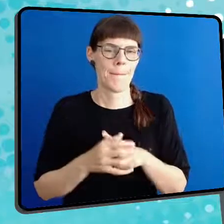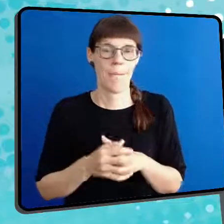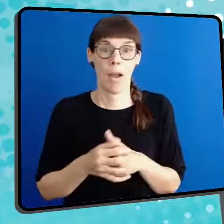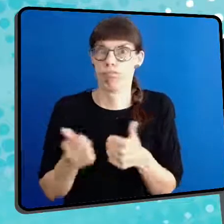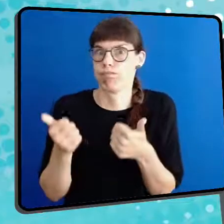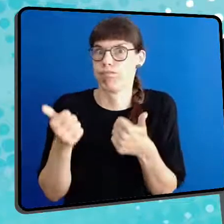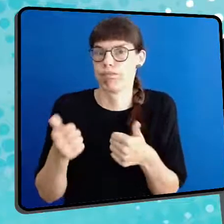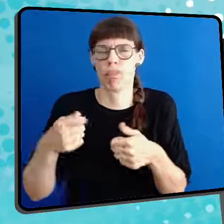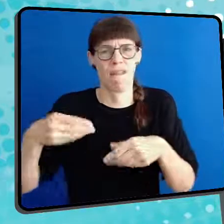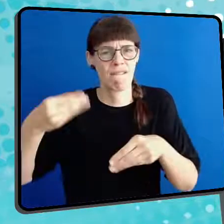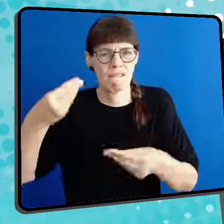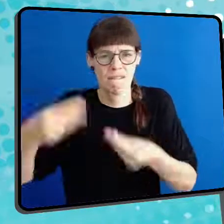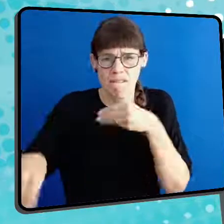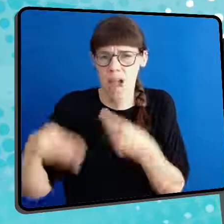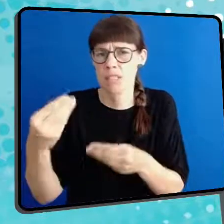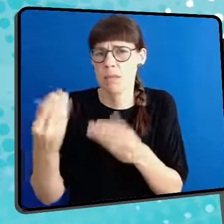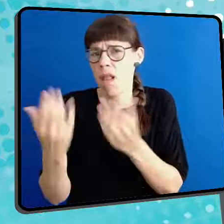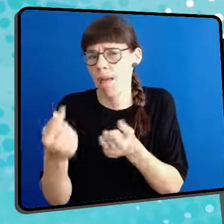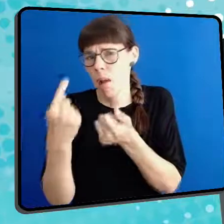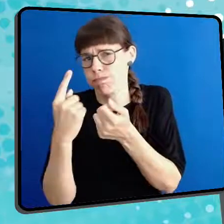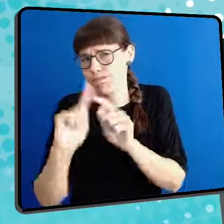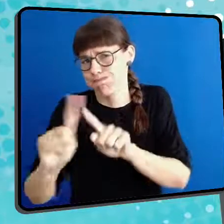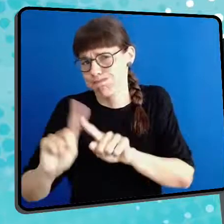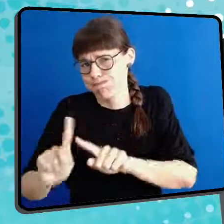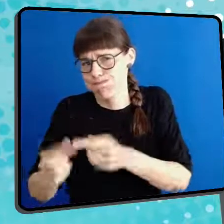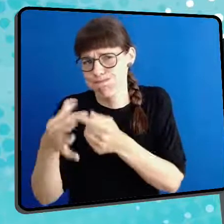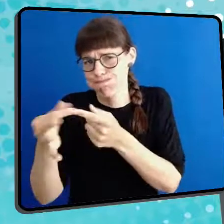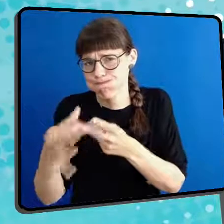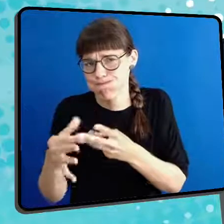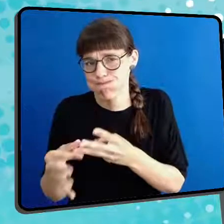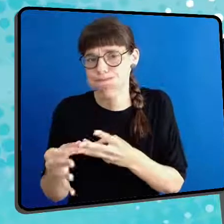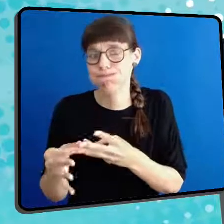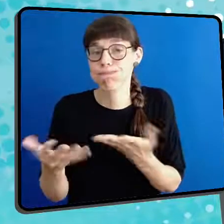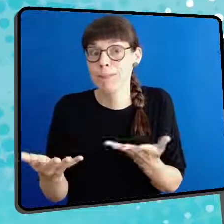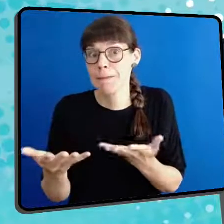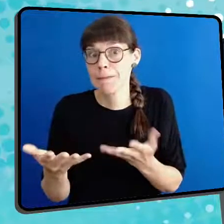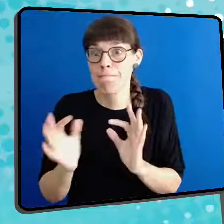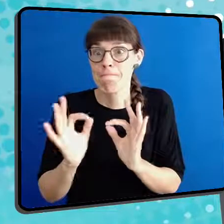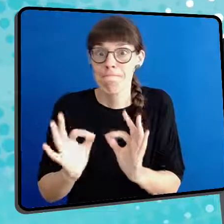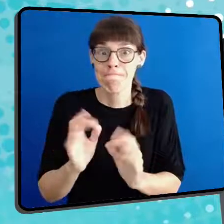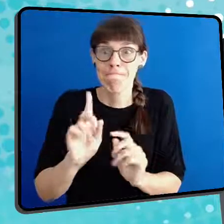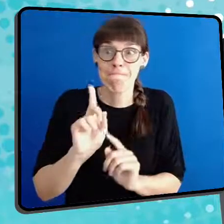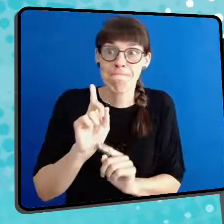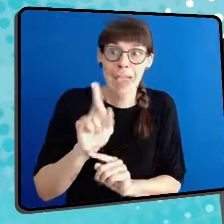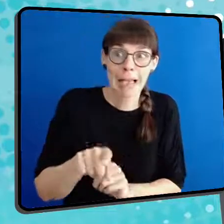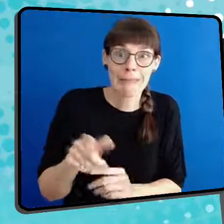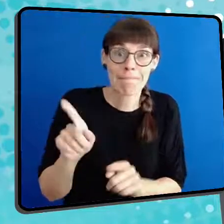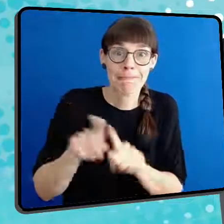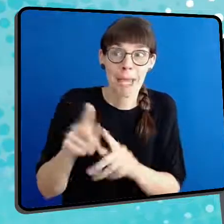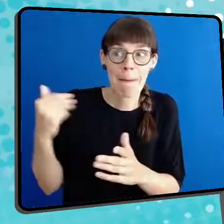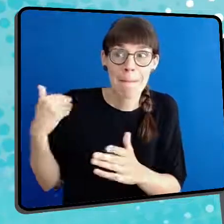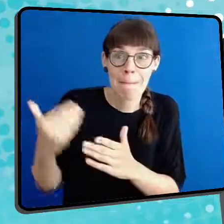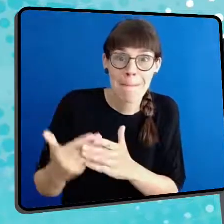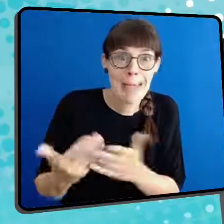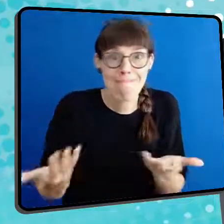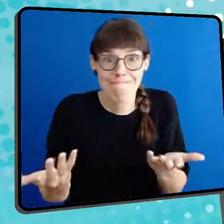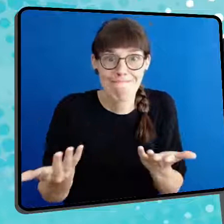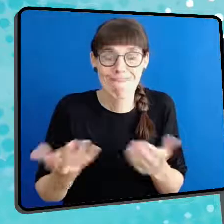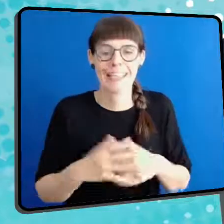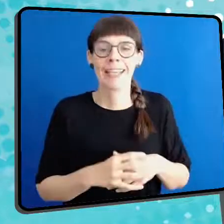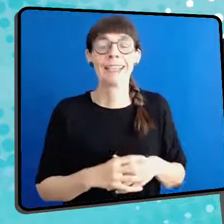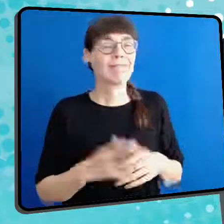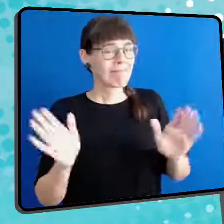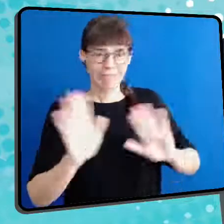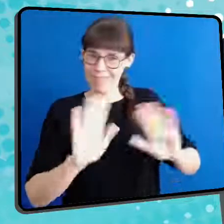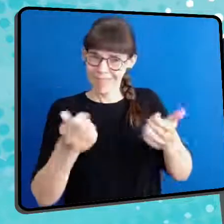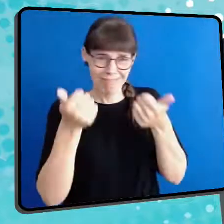so flexible. But it's probably a different answer you've had before. Yes, no, we love